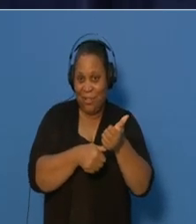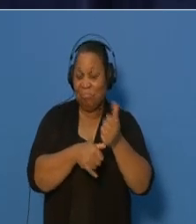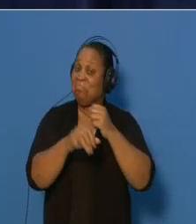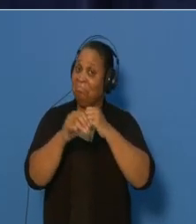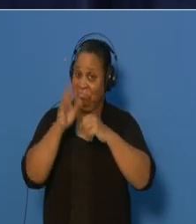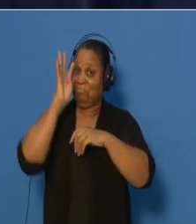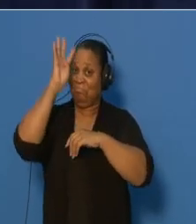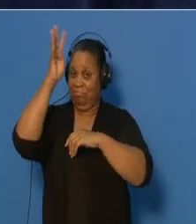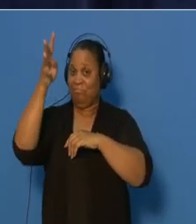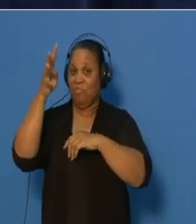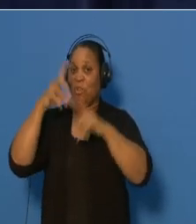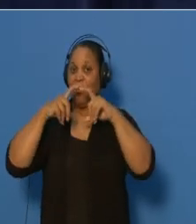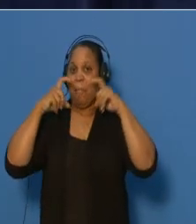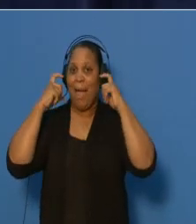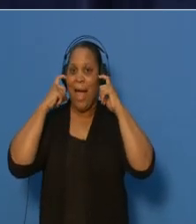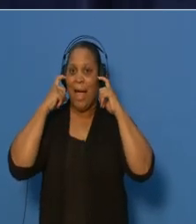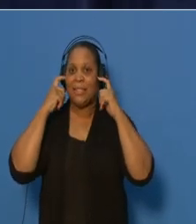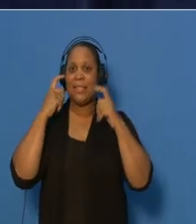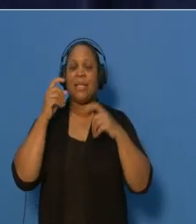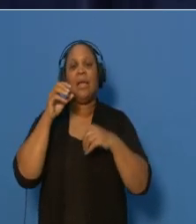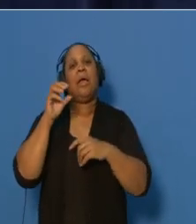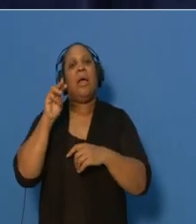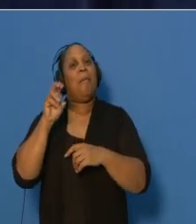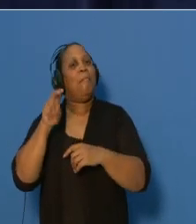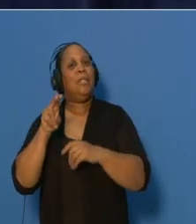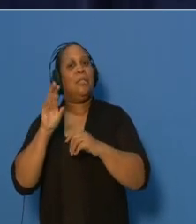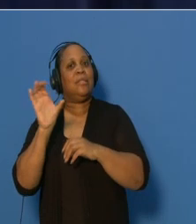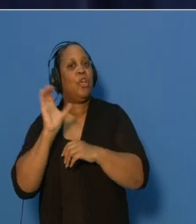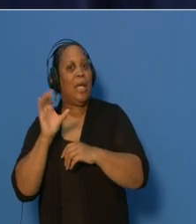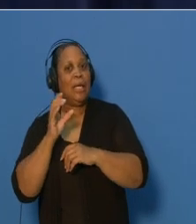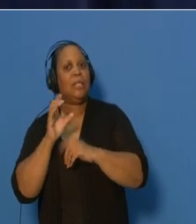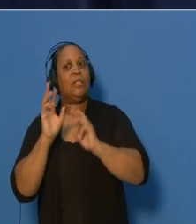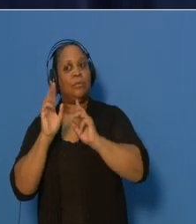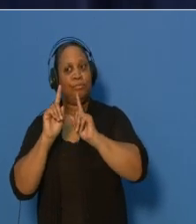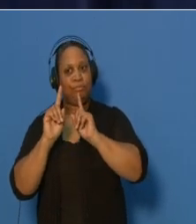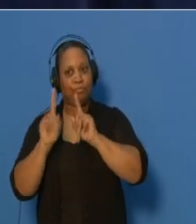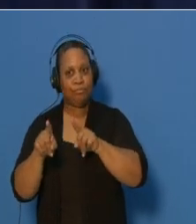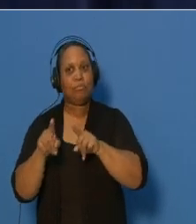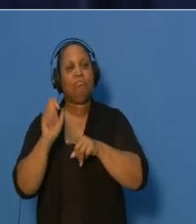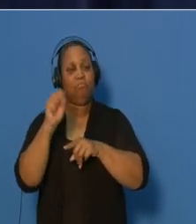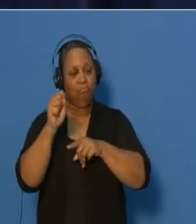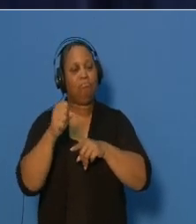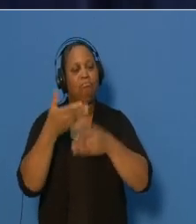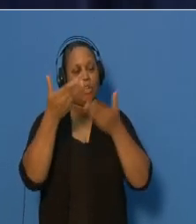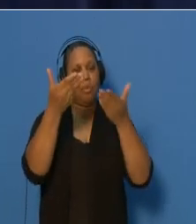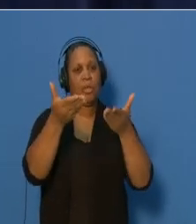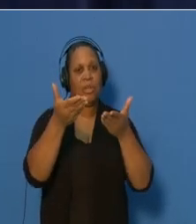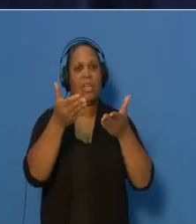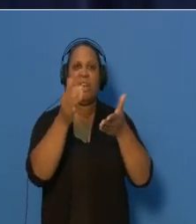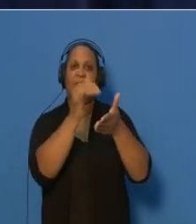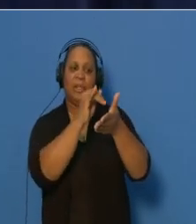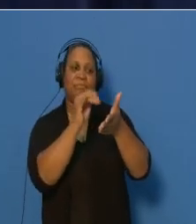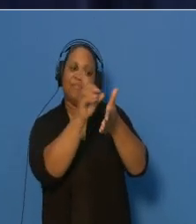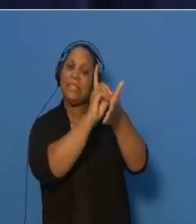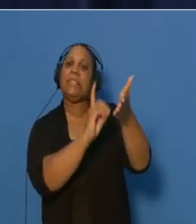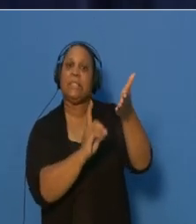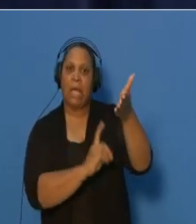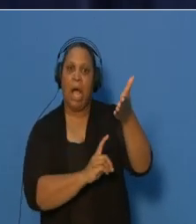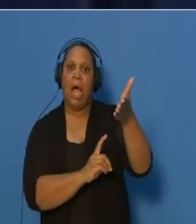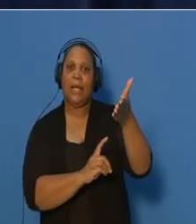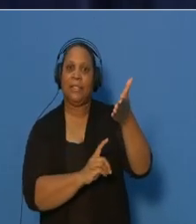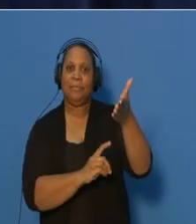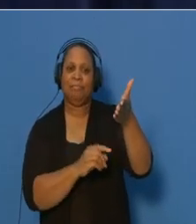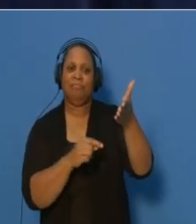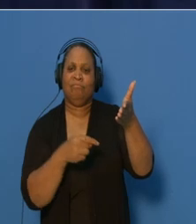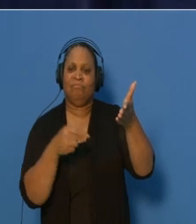Thank you for that, Trevor. We have given the template to the inmates at Westgate. the sewing teacher is spending time with